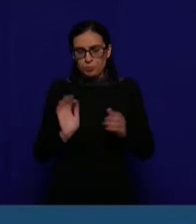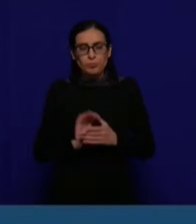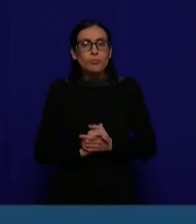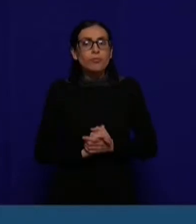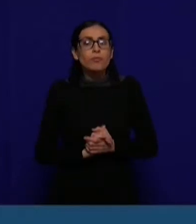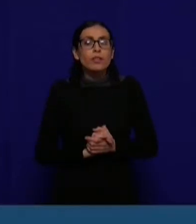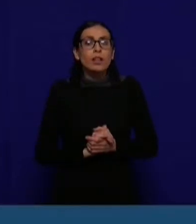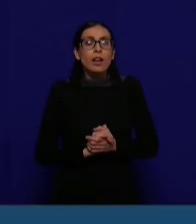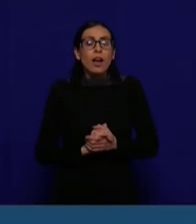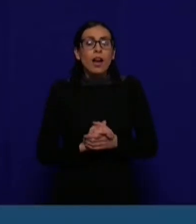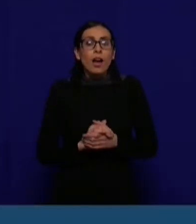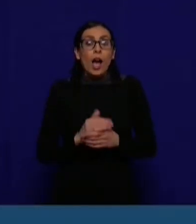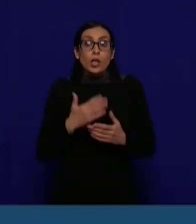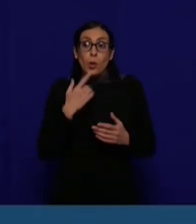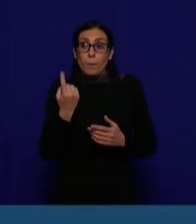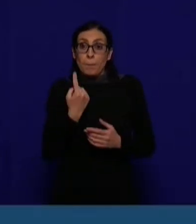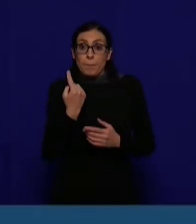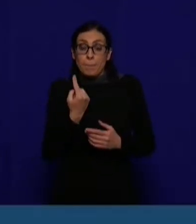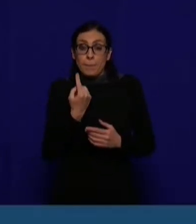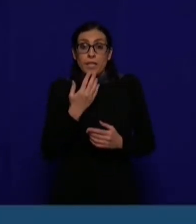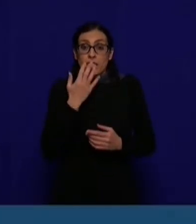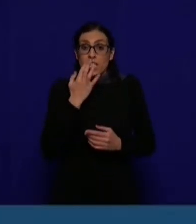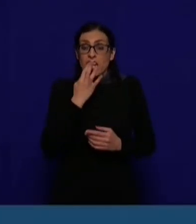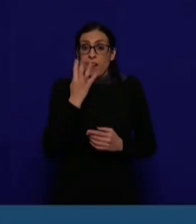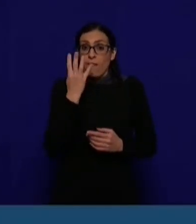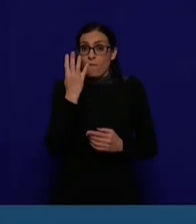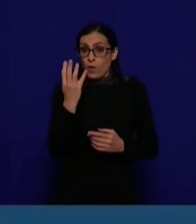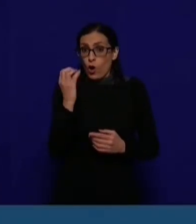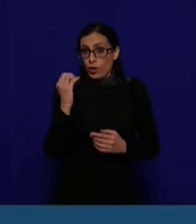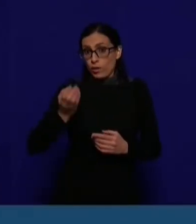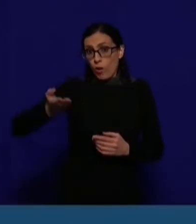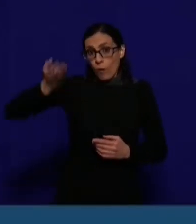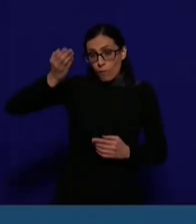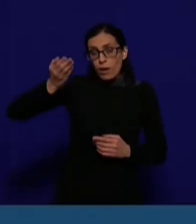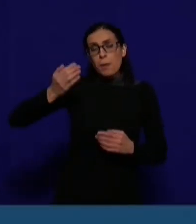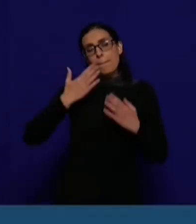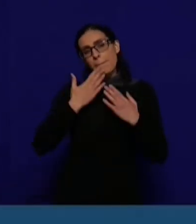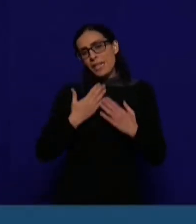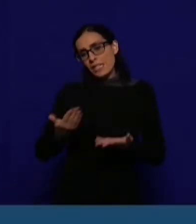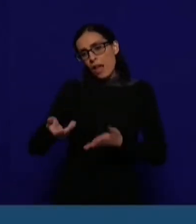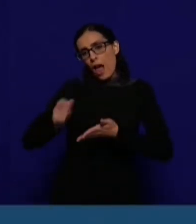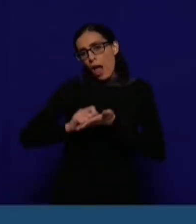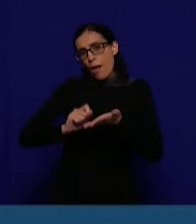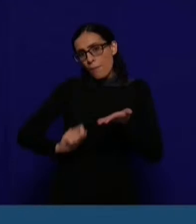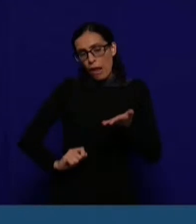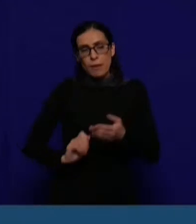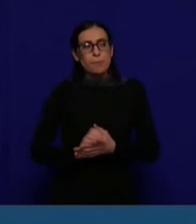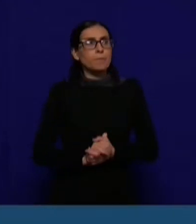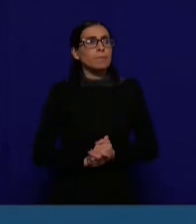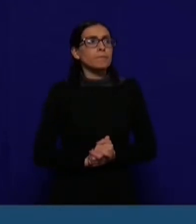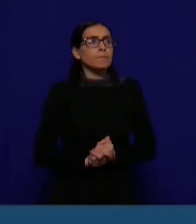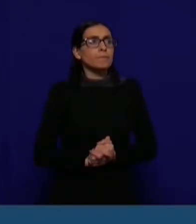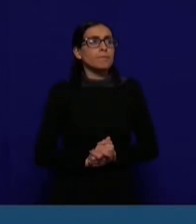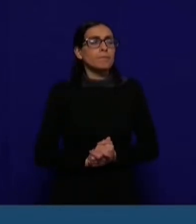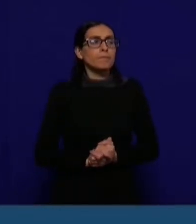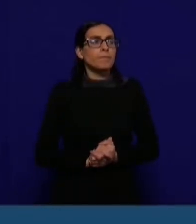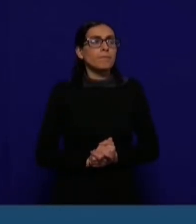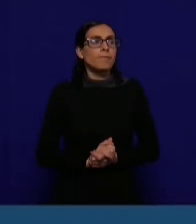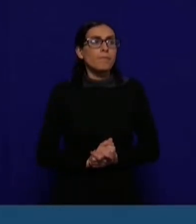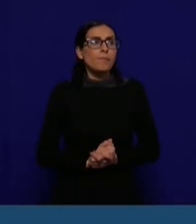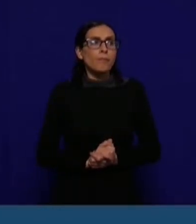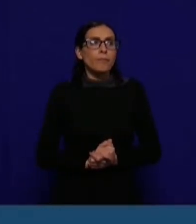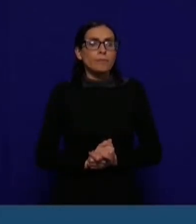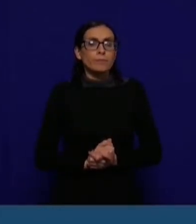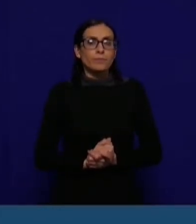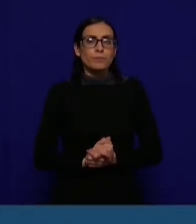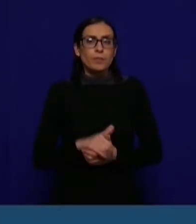apply so we can vaccinate you free of charge at the various centers we have all over Malta and also in Gozo.